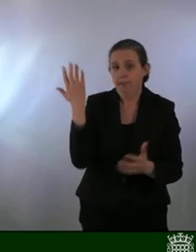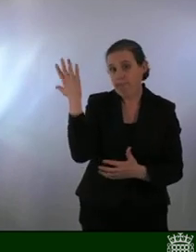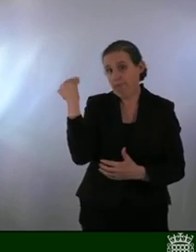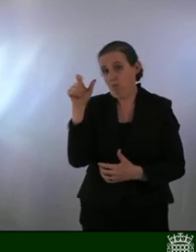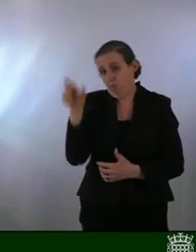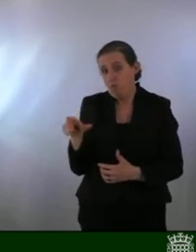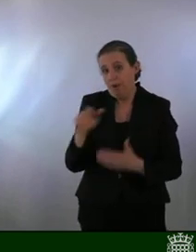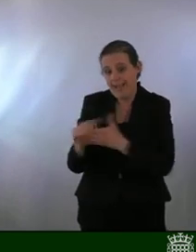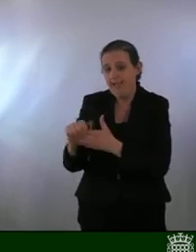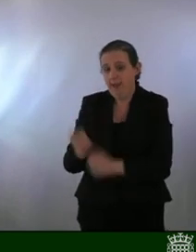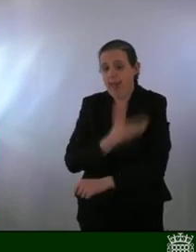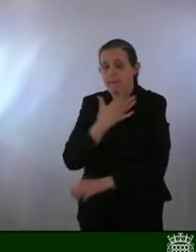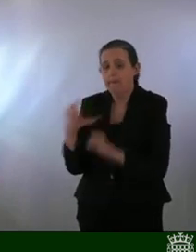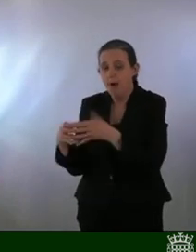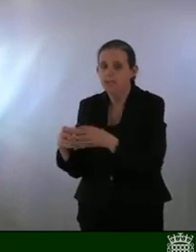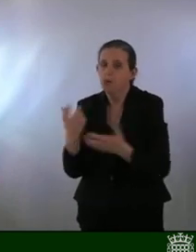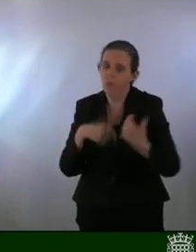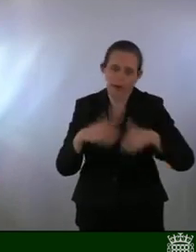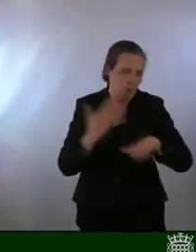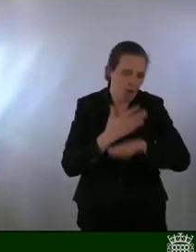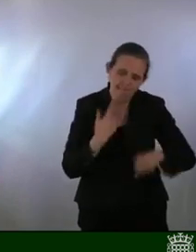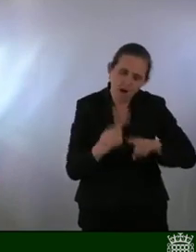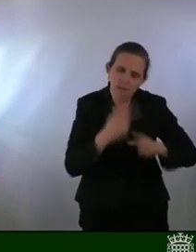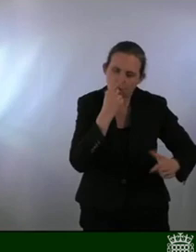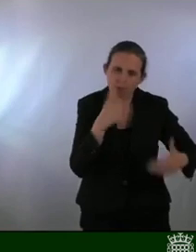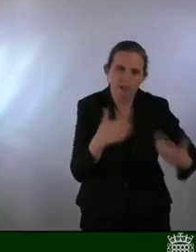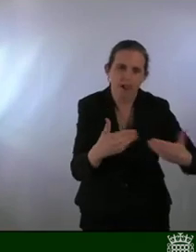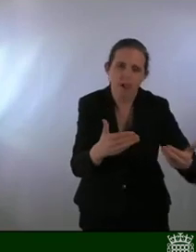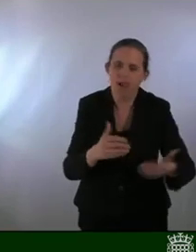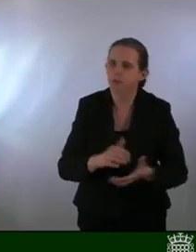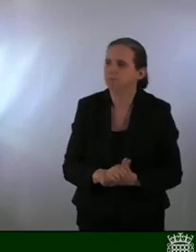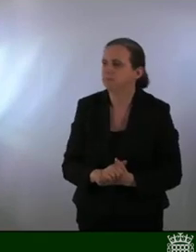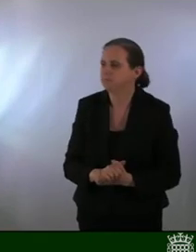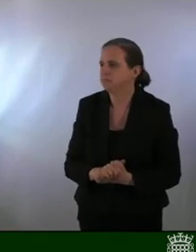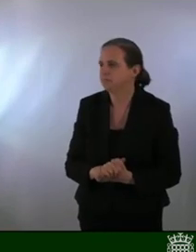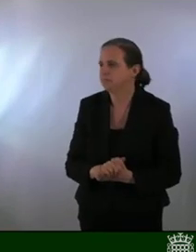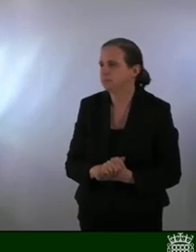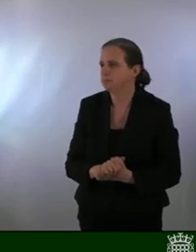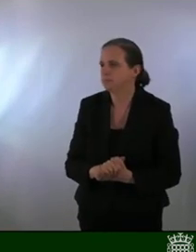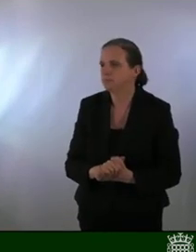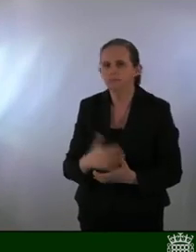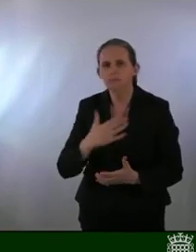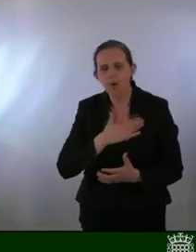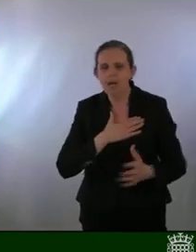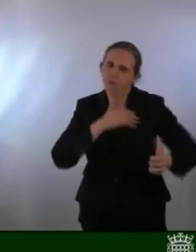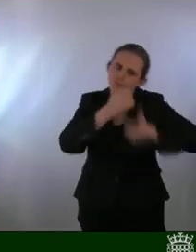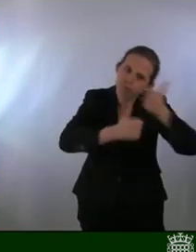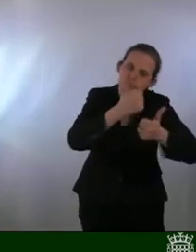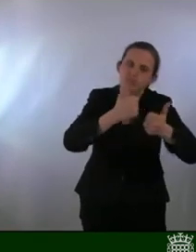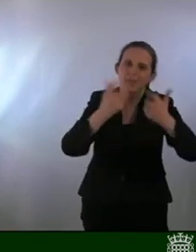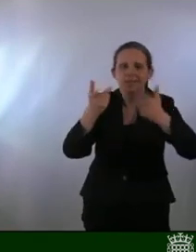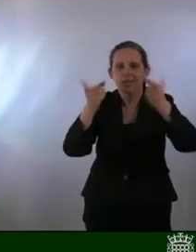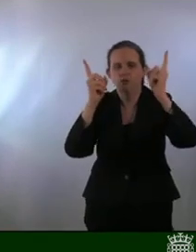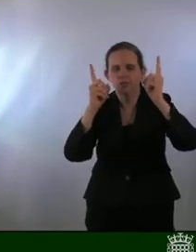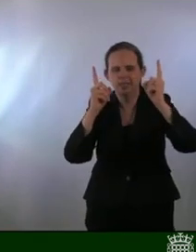something on which we're working at pace. Thank you, Mr. Speaker. The Secretary of State should be congratulated for the calm and responsible leadership he's shown during